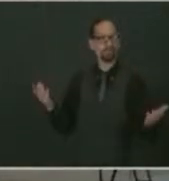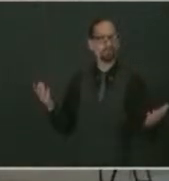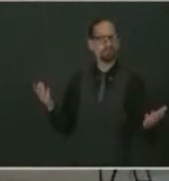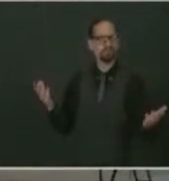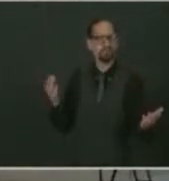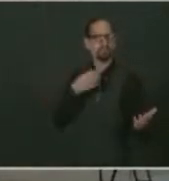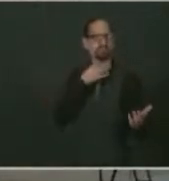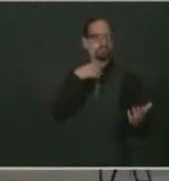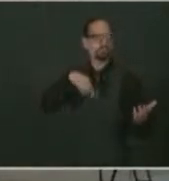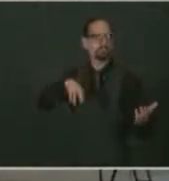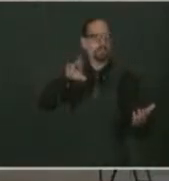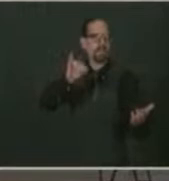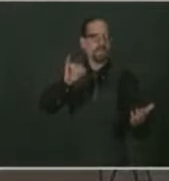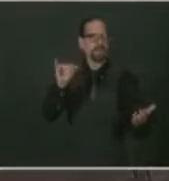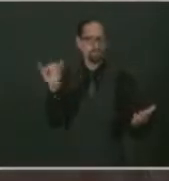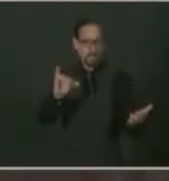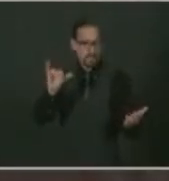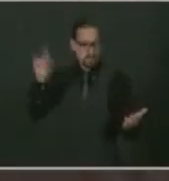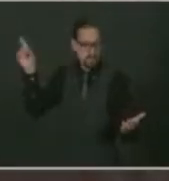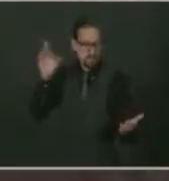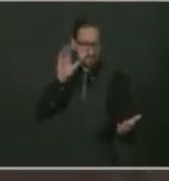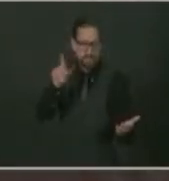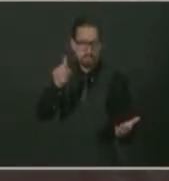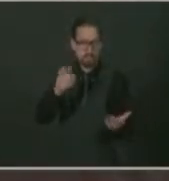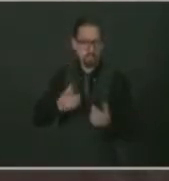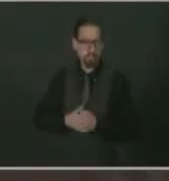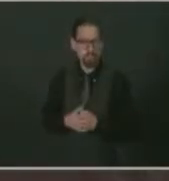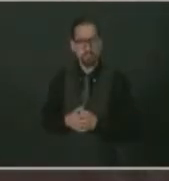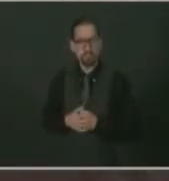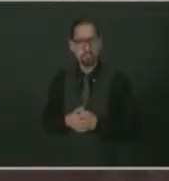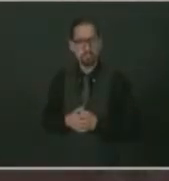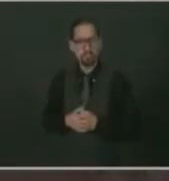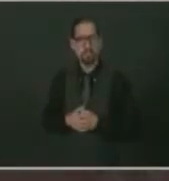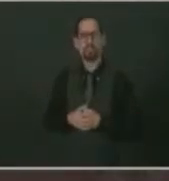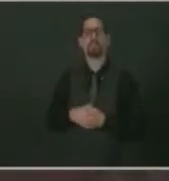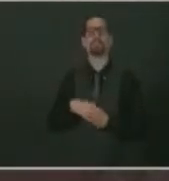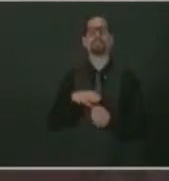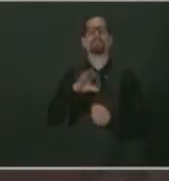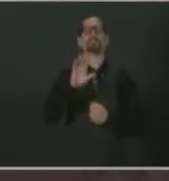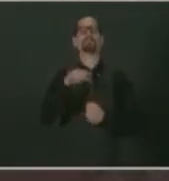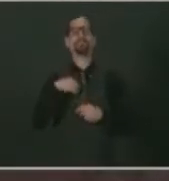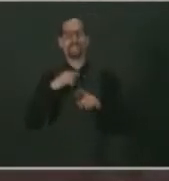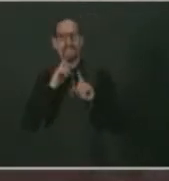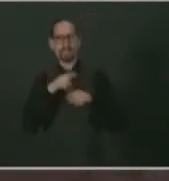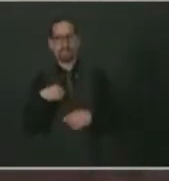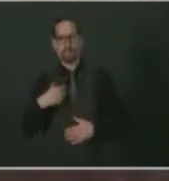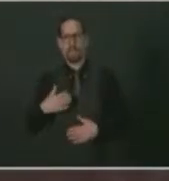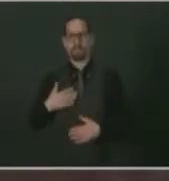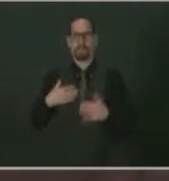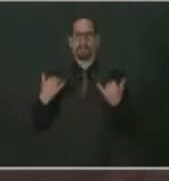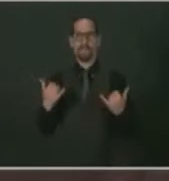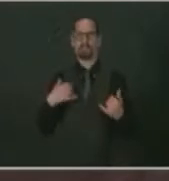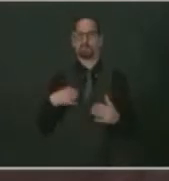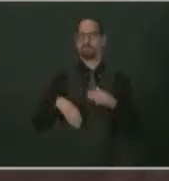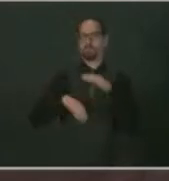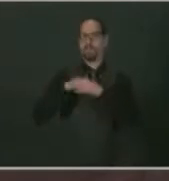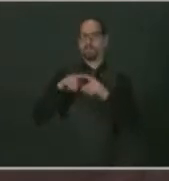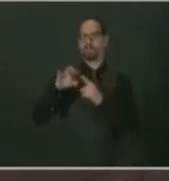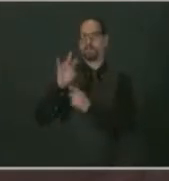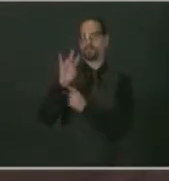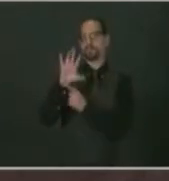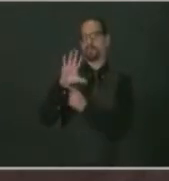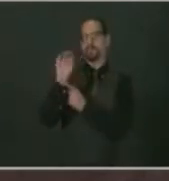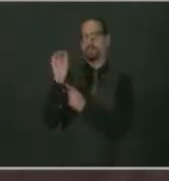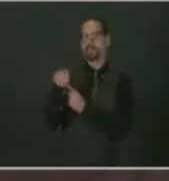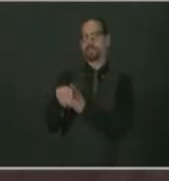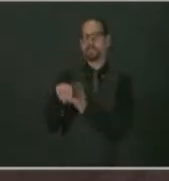soon? We're pleased that we've been able to lift all the way up to 75% capacity, and we've also recently moved